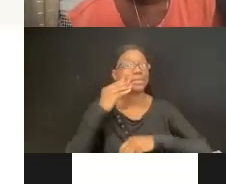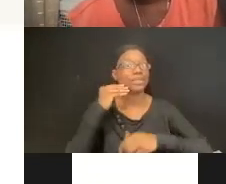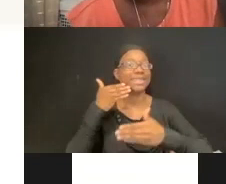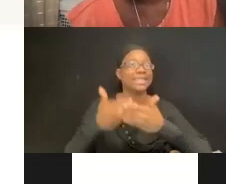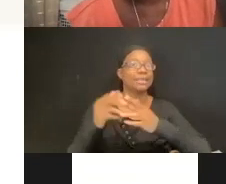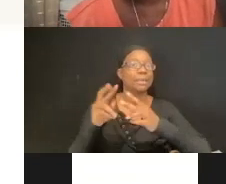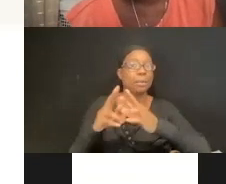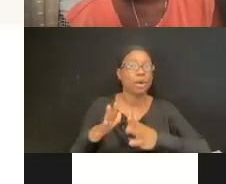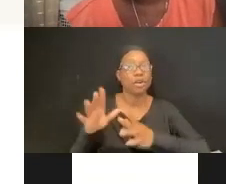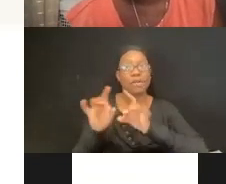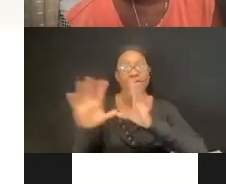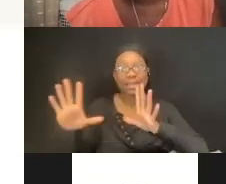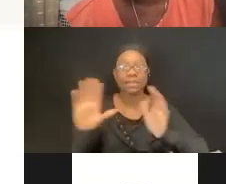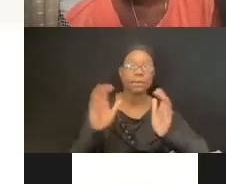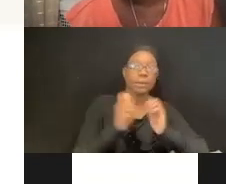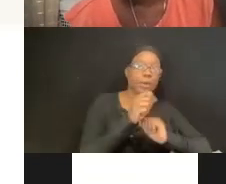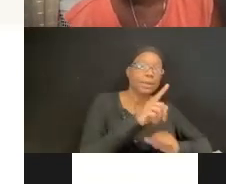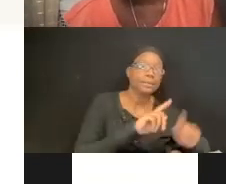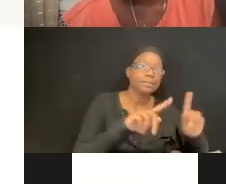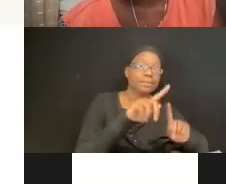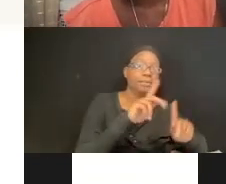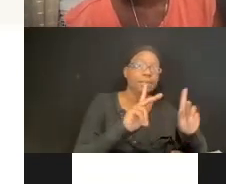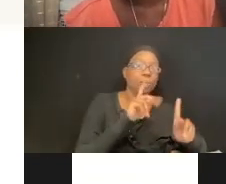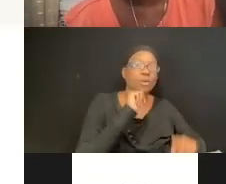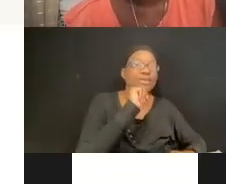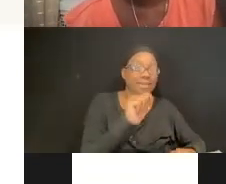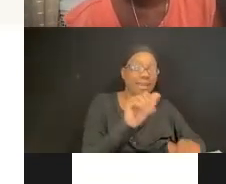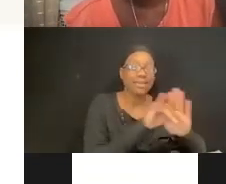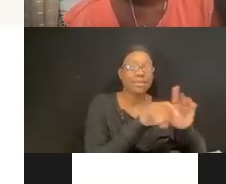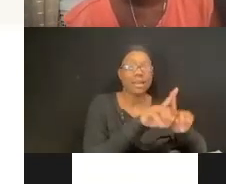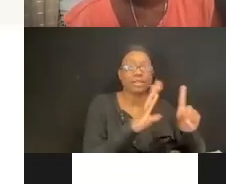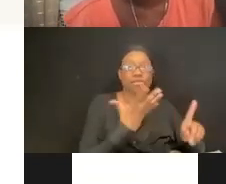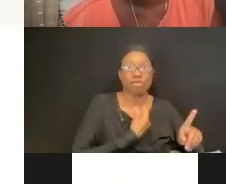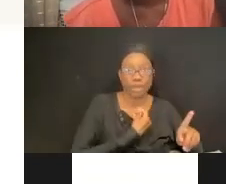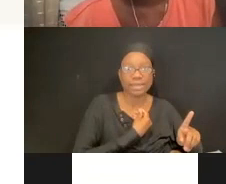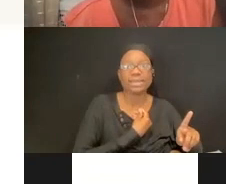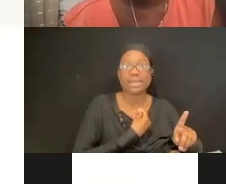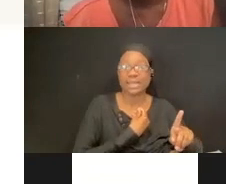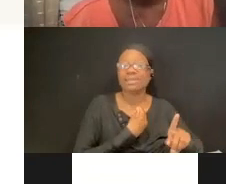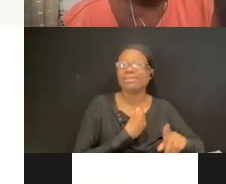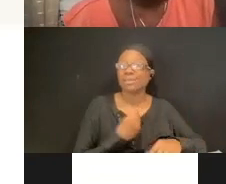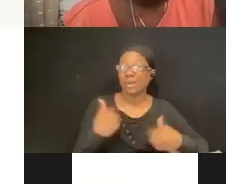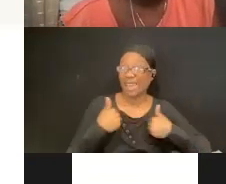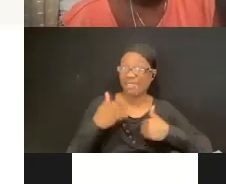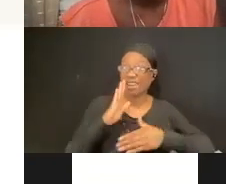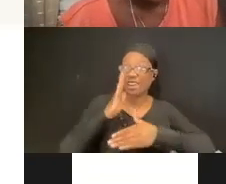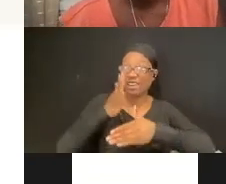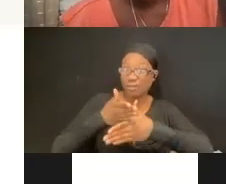trans, interventions on the nonprofit level and the clinical level continue to fail trans people of